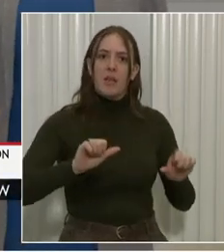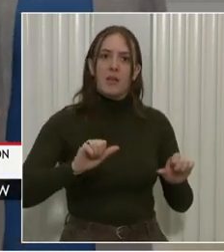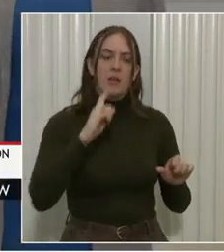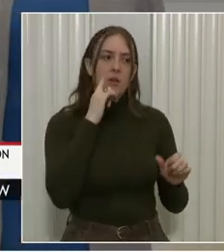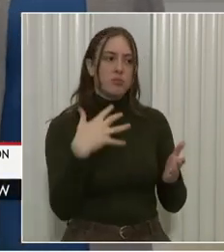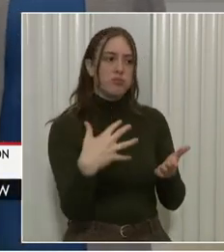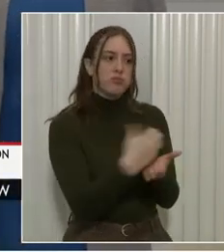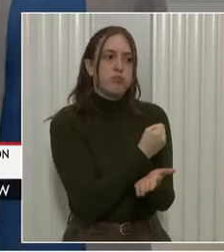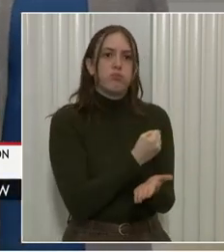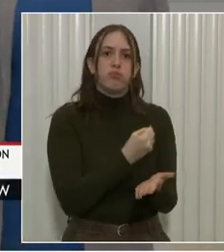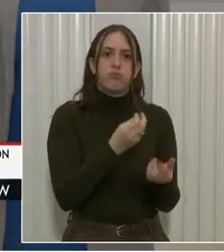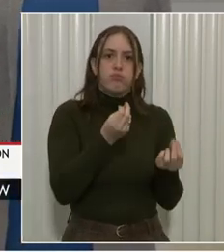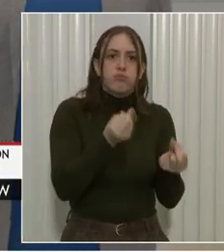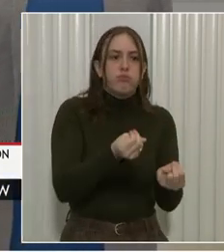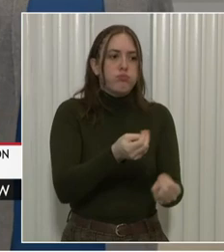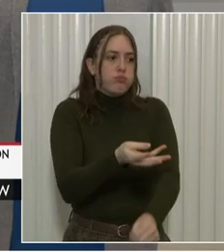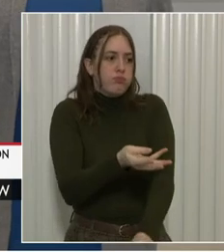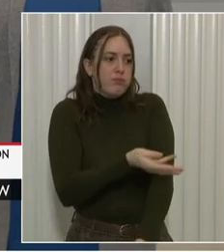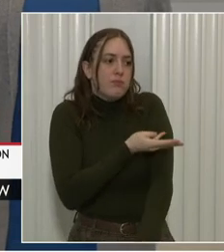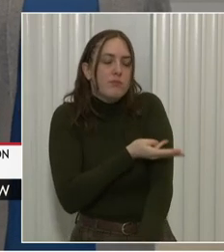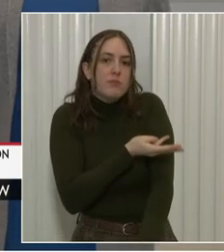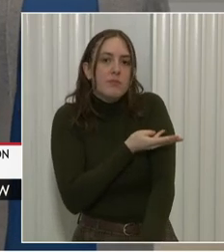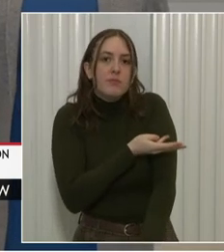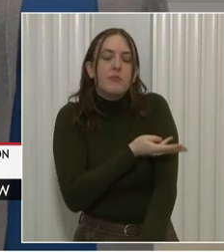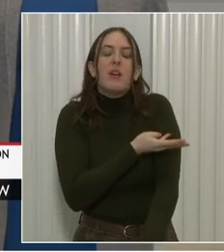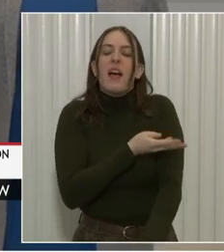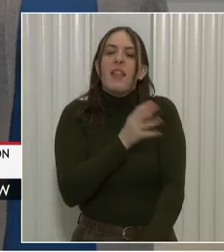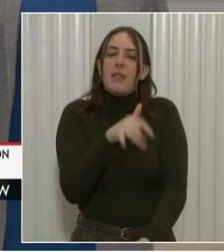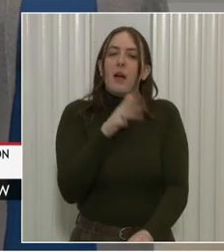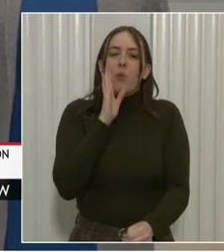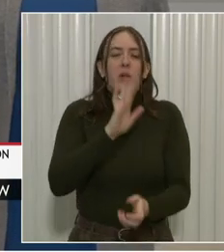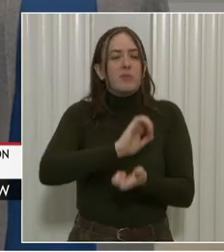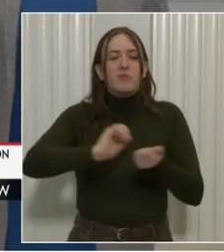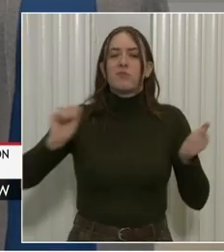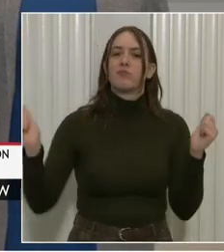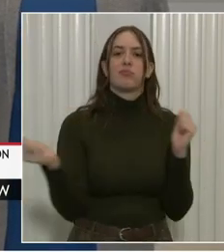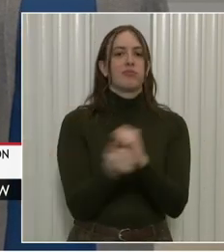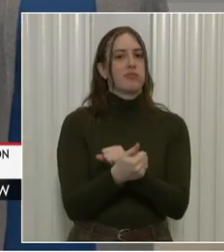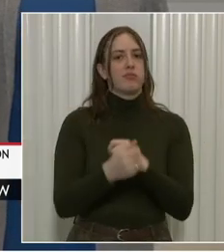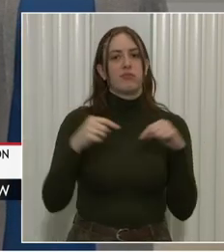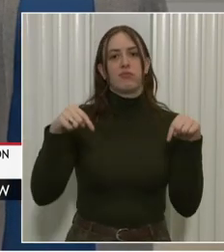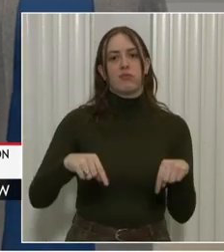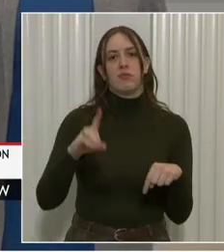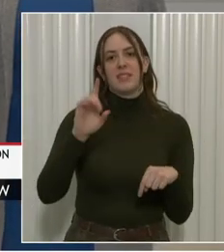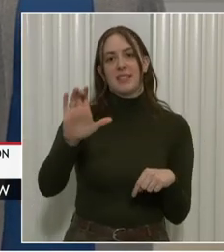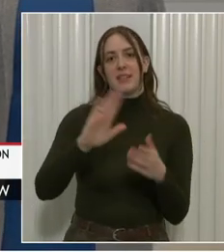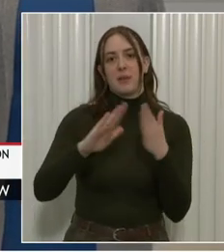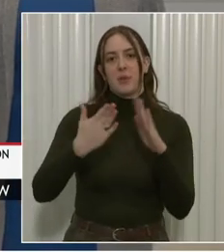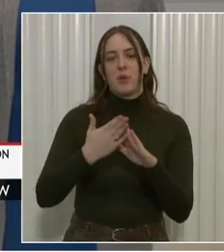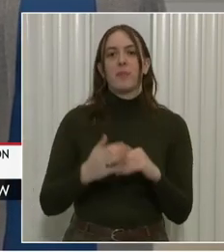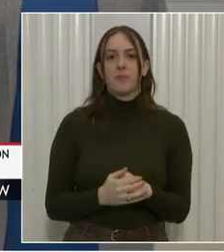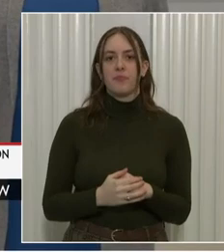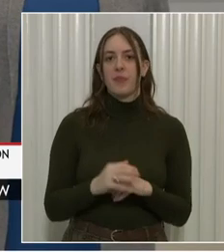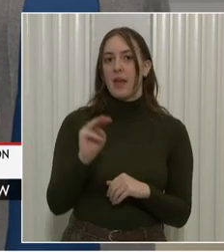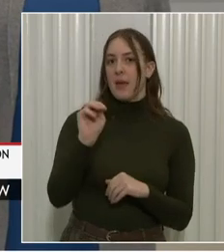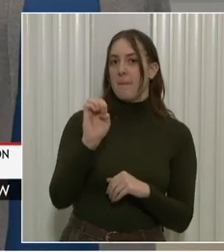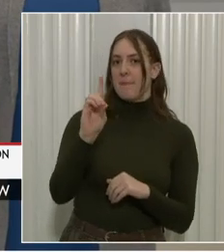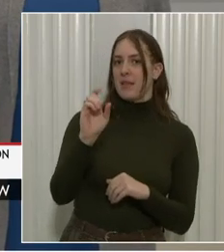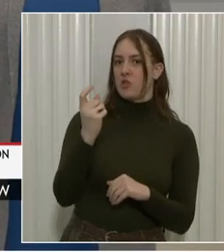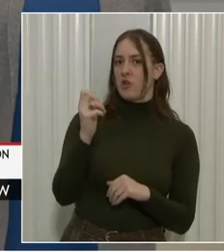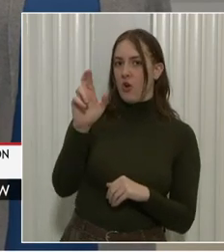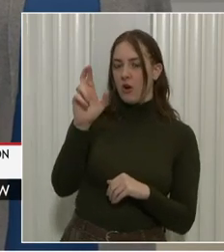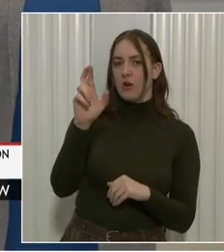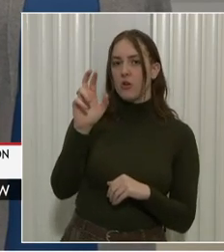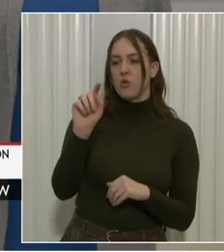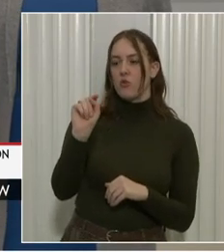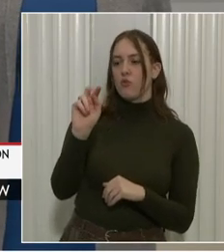life-saving resource in the field is a game changer for our DC community. MedStar Trauma encourages folks in the district to